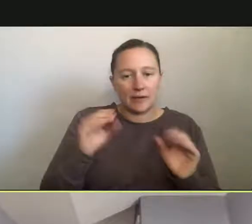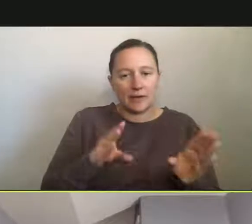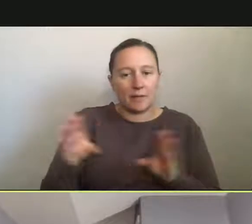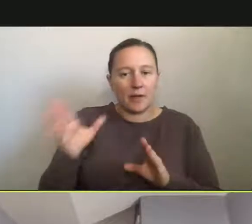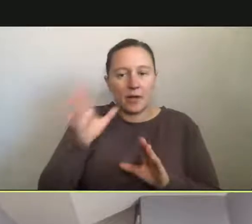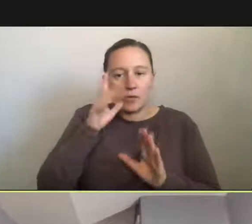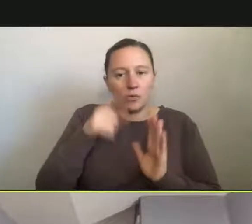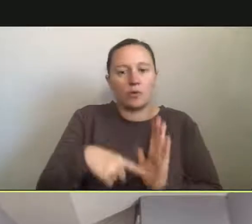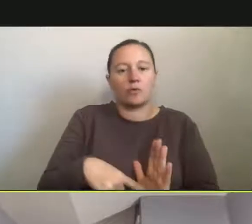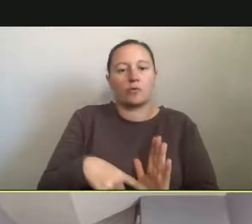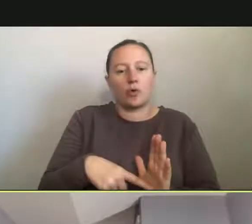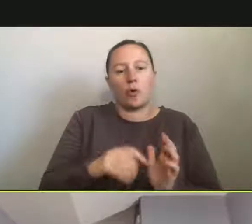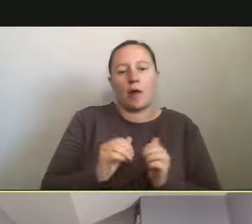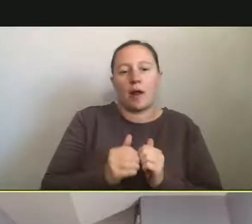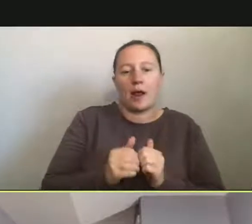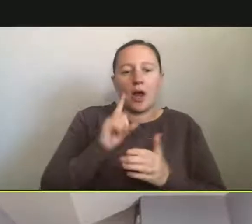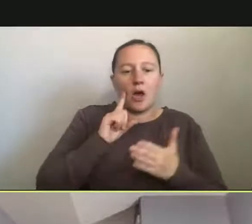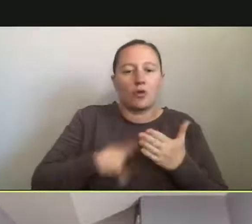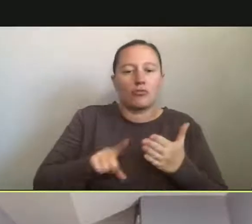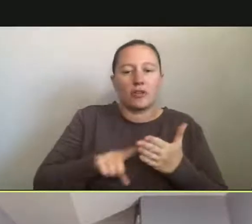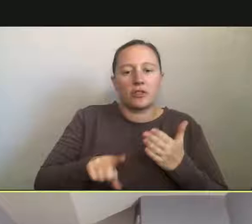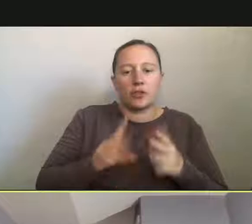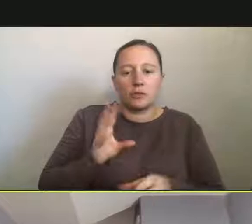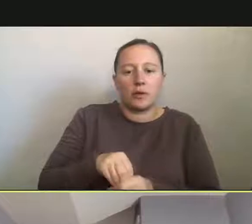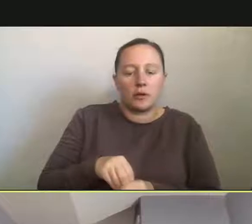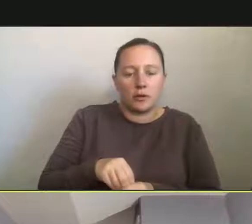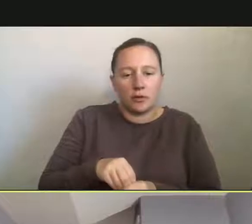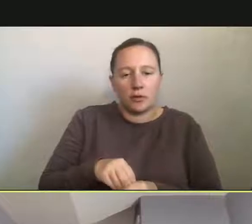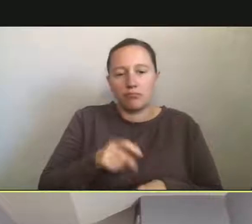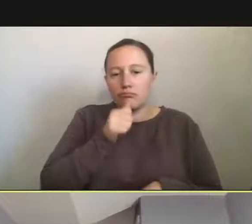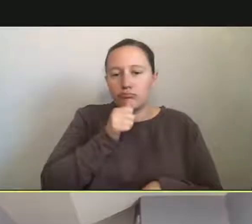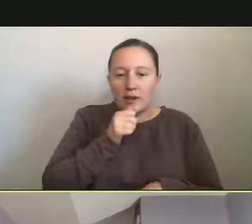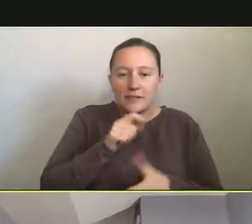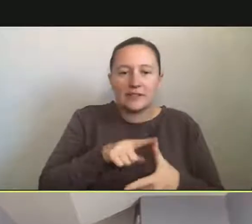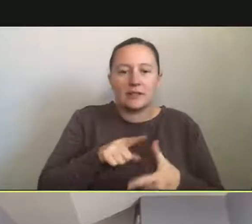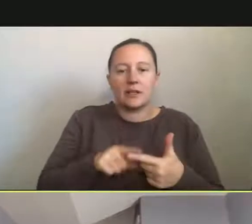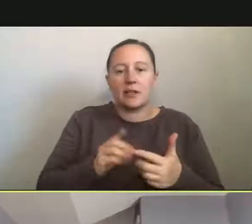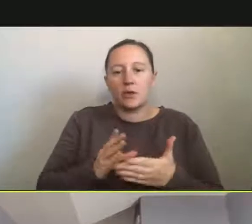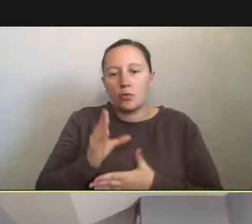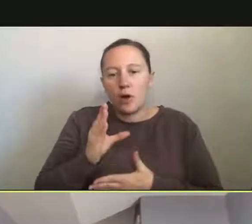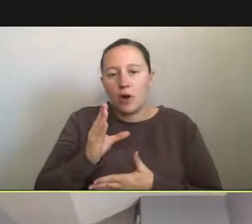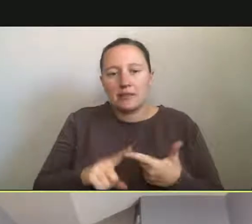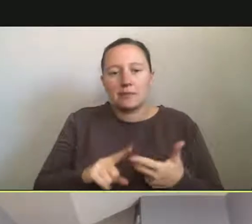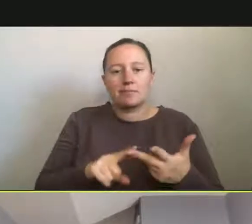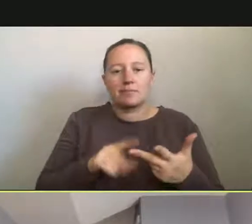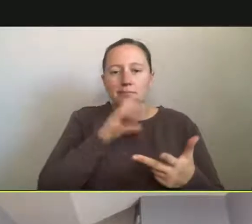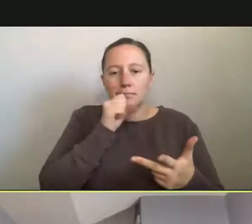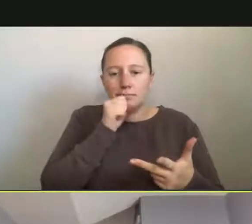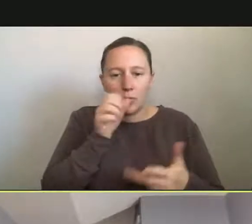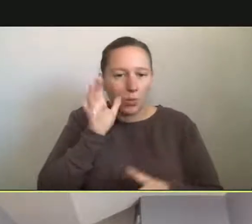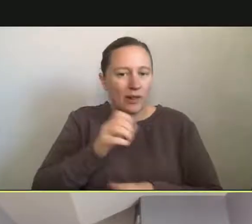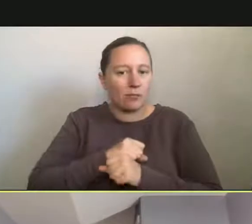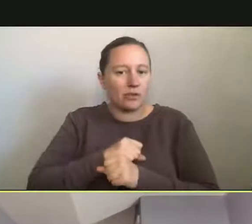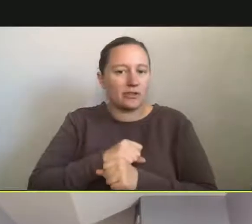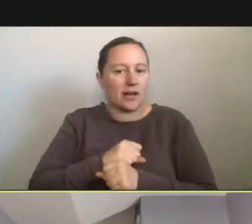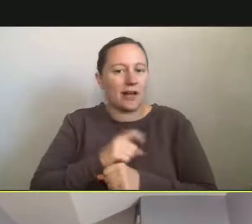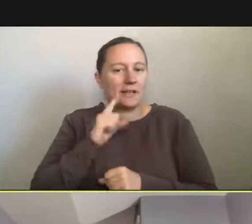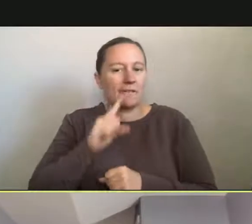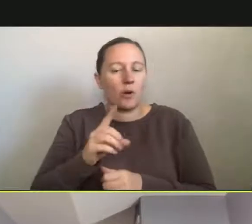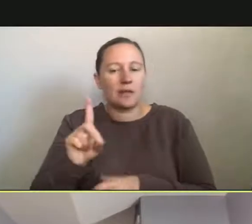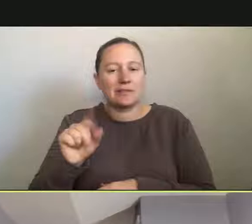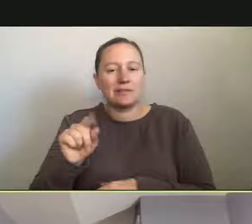outline how research participants' privacy, rights, and confidentiality will be protected in data